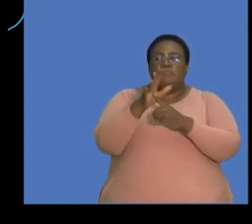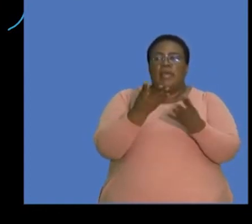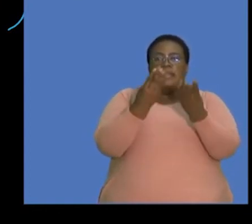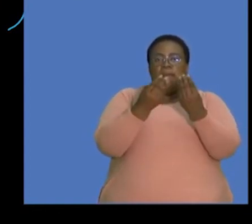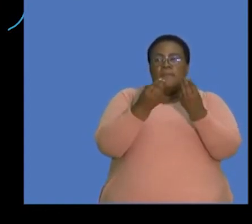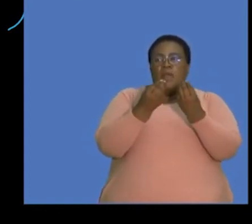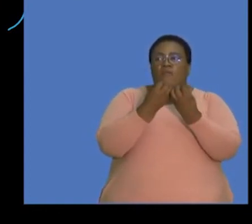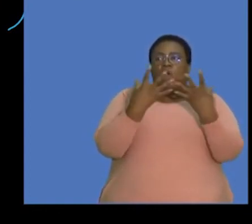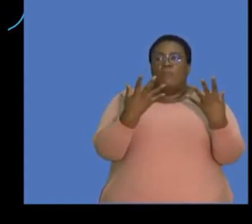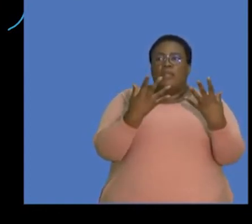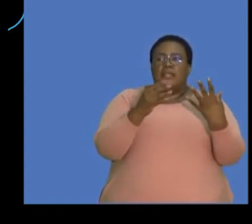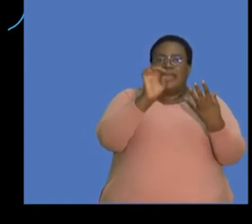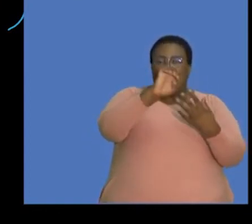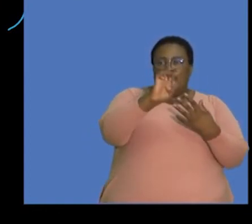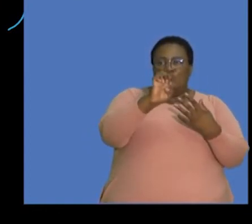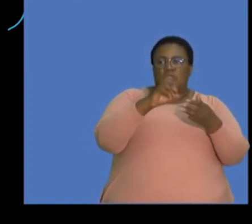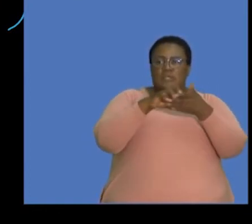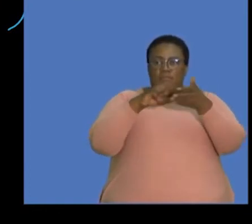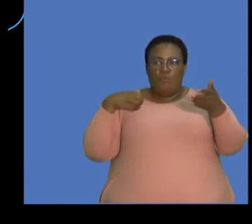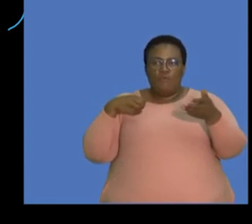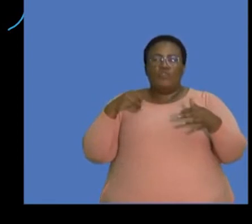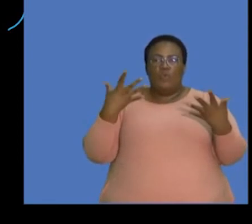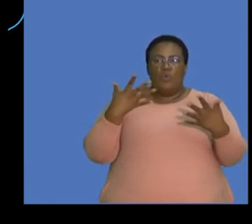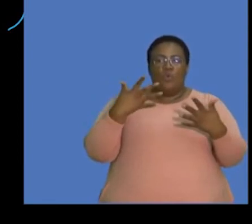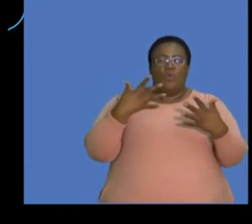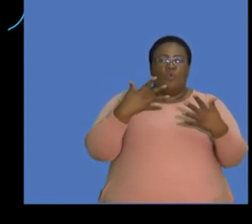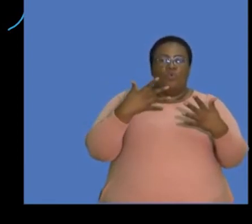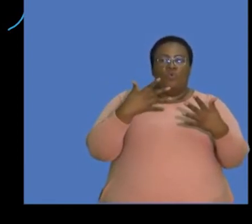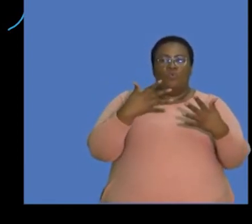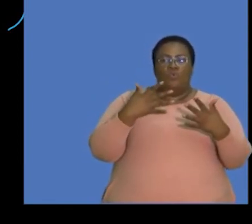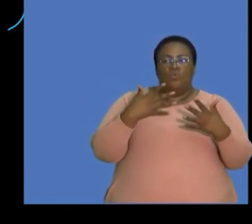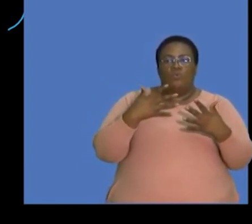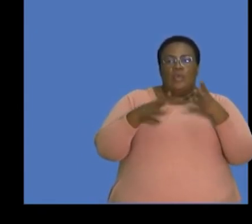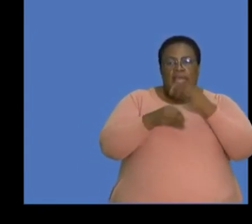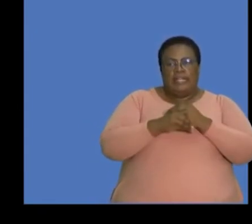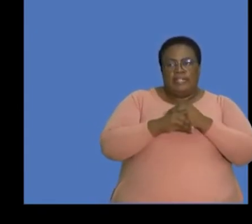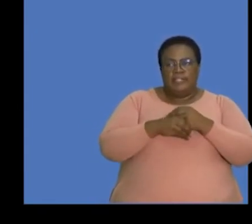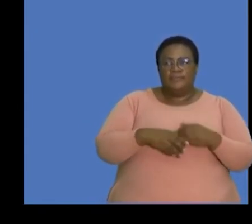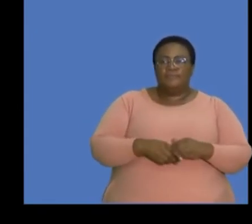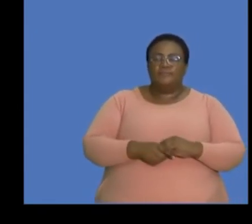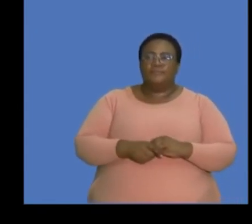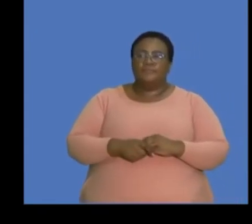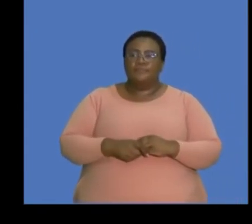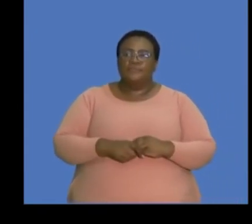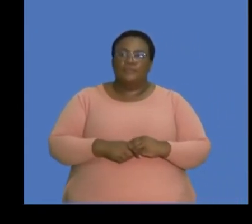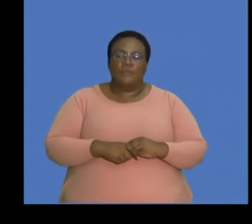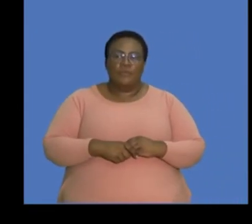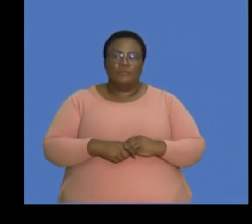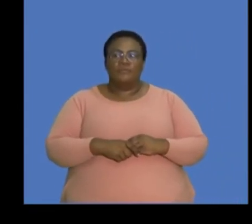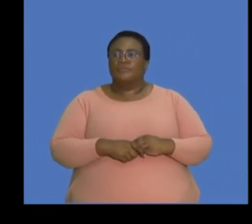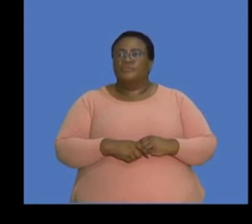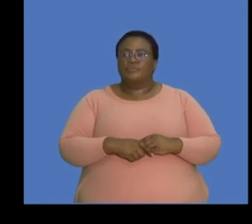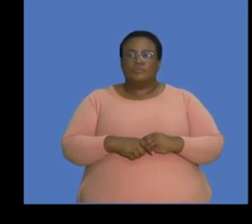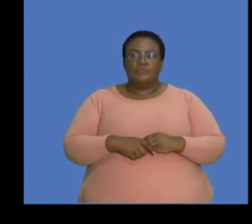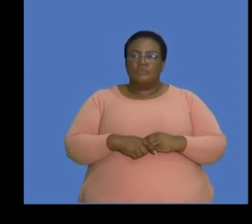influenced by the number of electrons removed or added in that case, which takes us to the next part, which says the